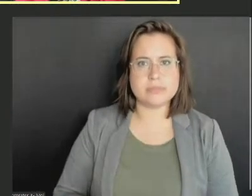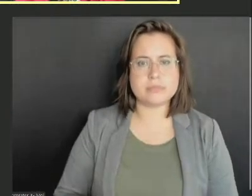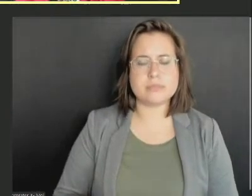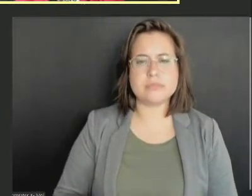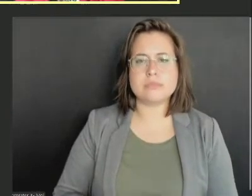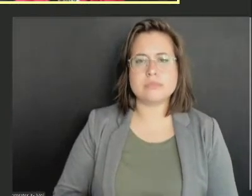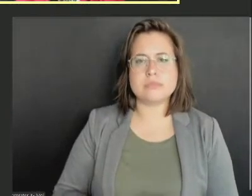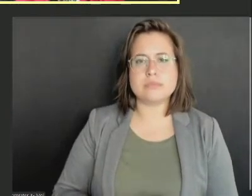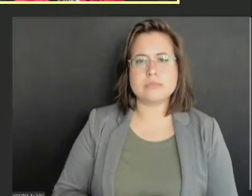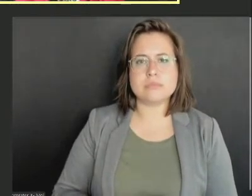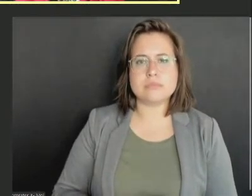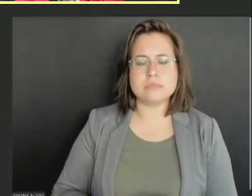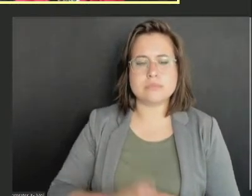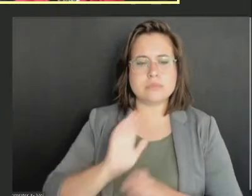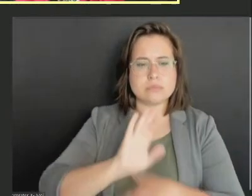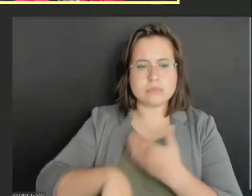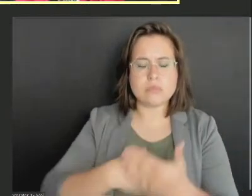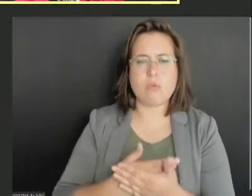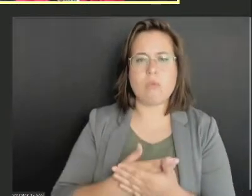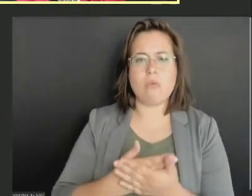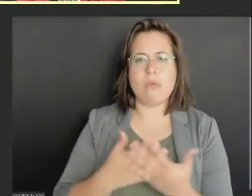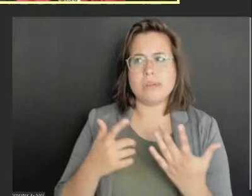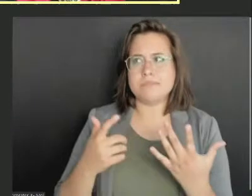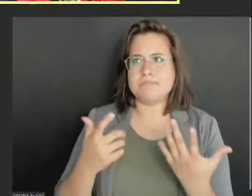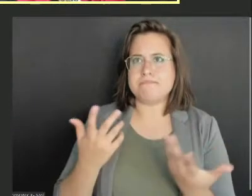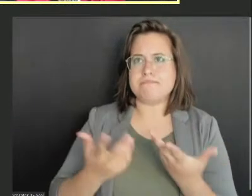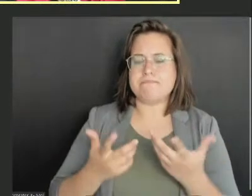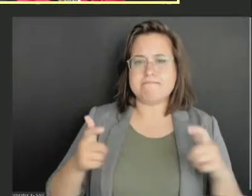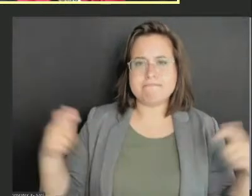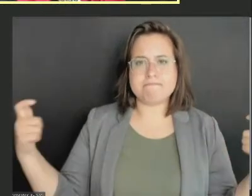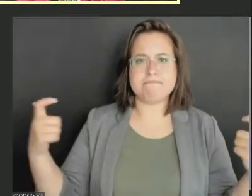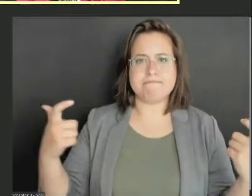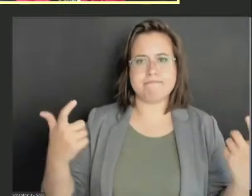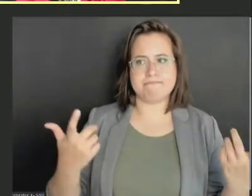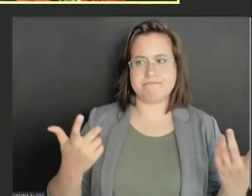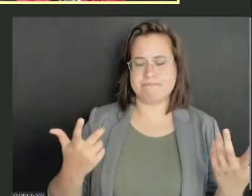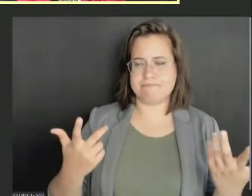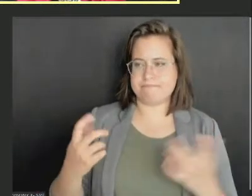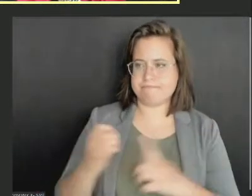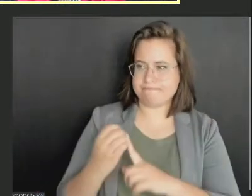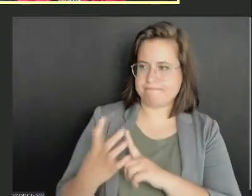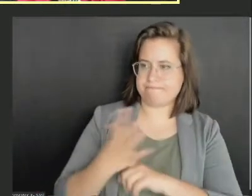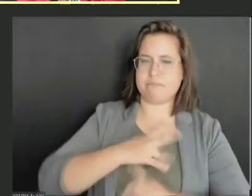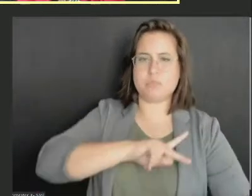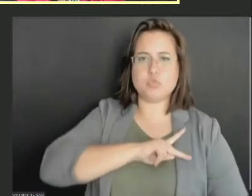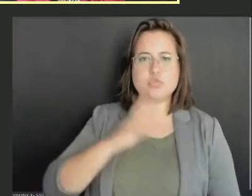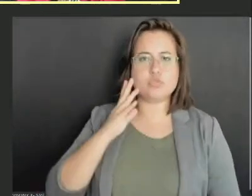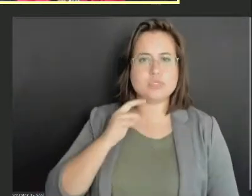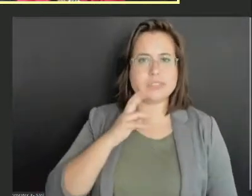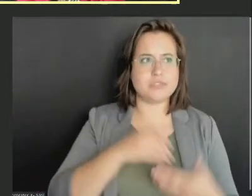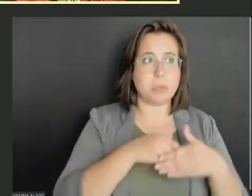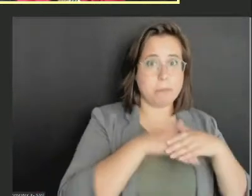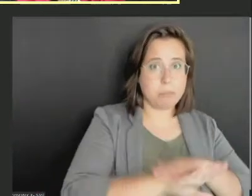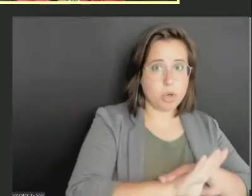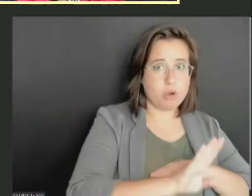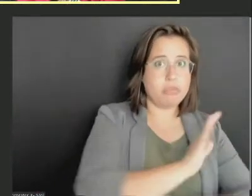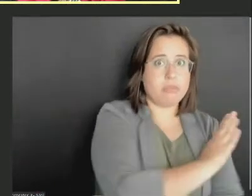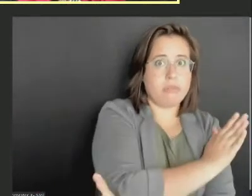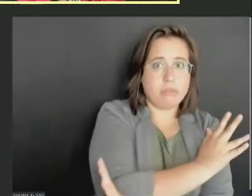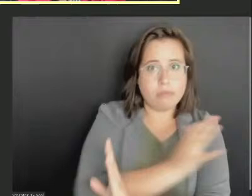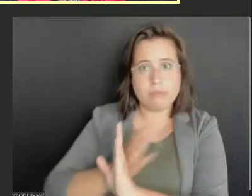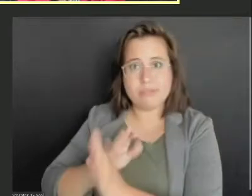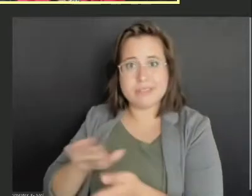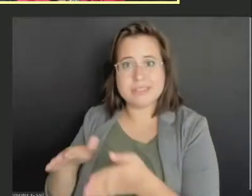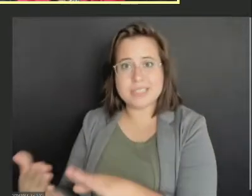All major personal experiences from birth to death happen in our